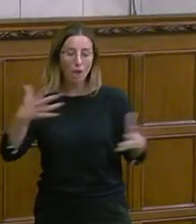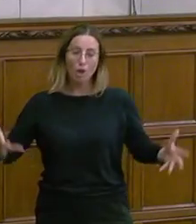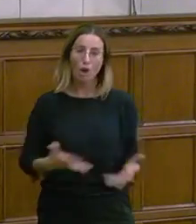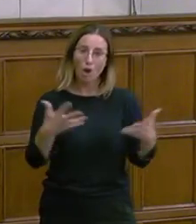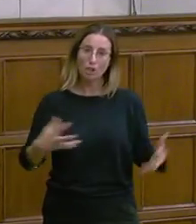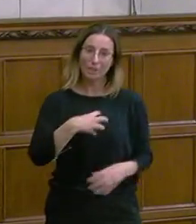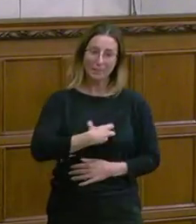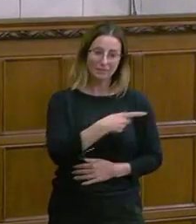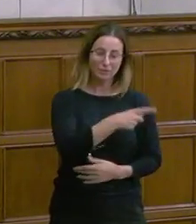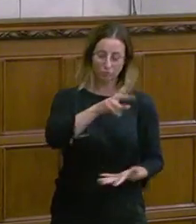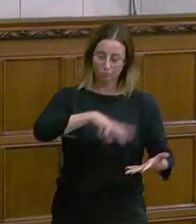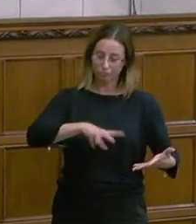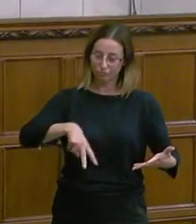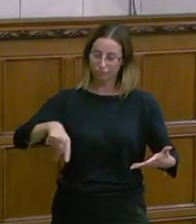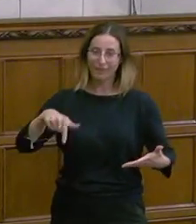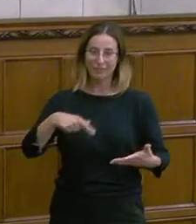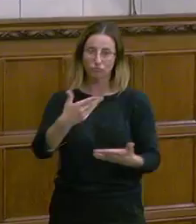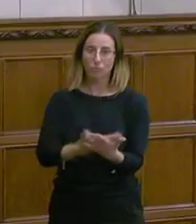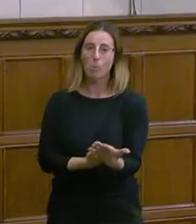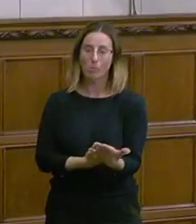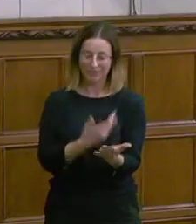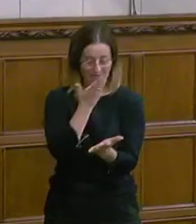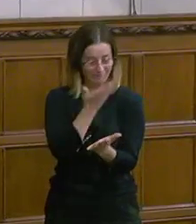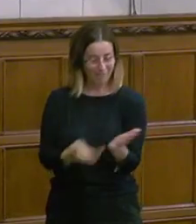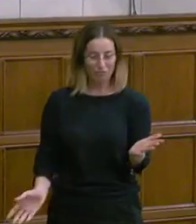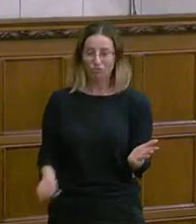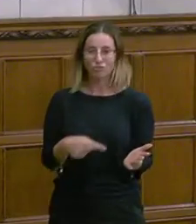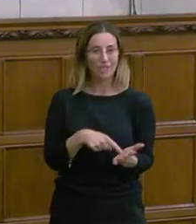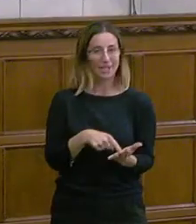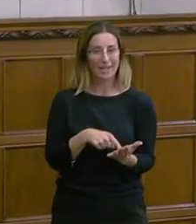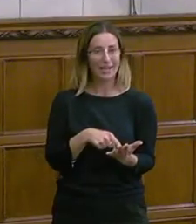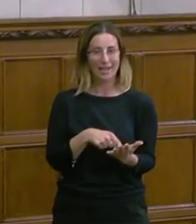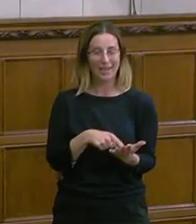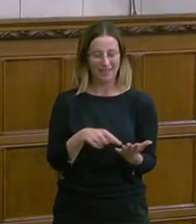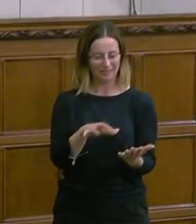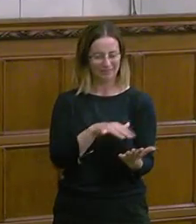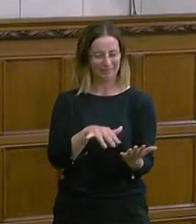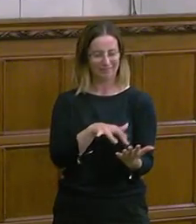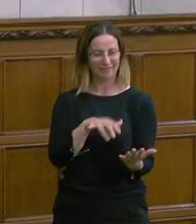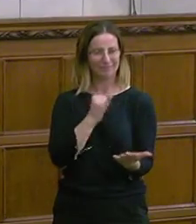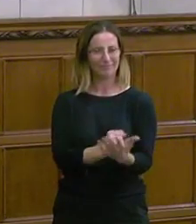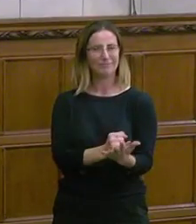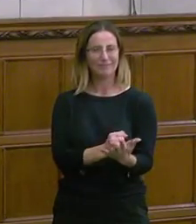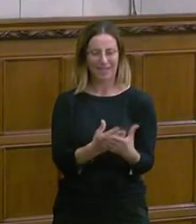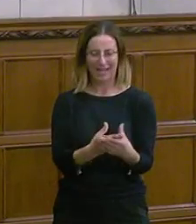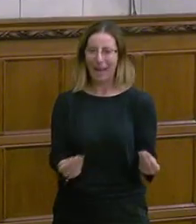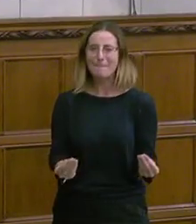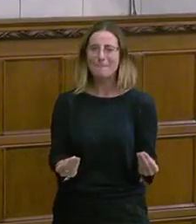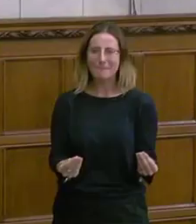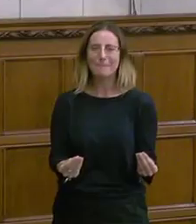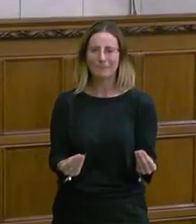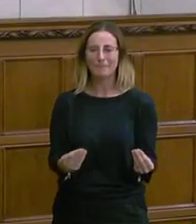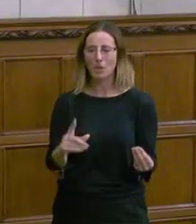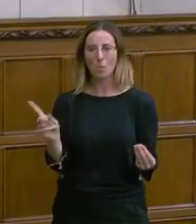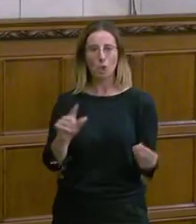that he looks at the report, because it is clear there is an anomaly or a gap between what